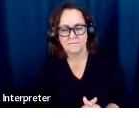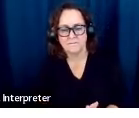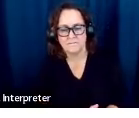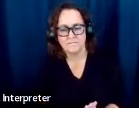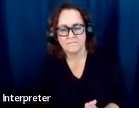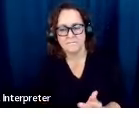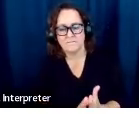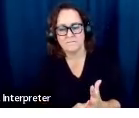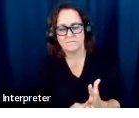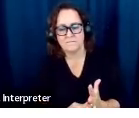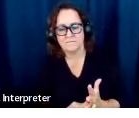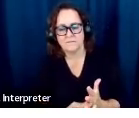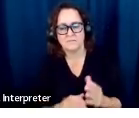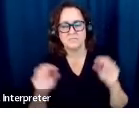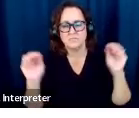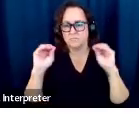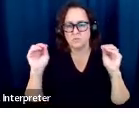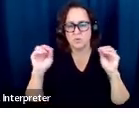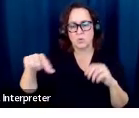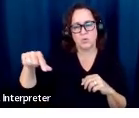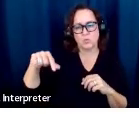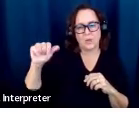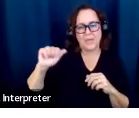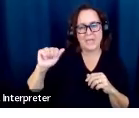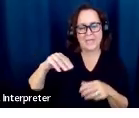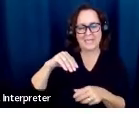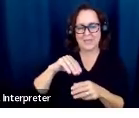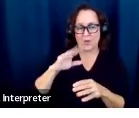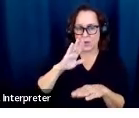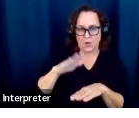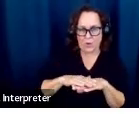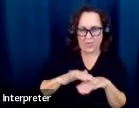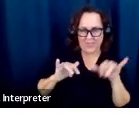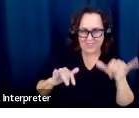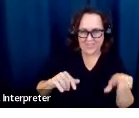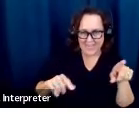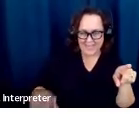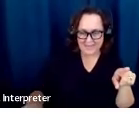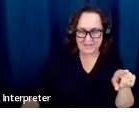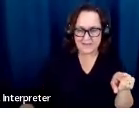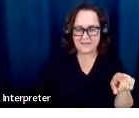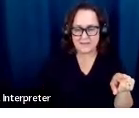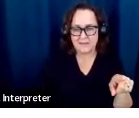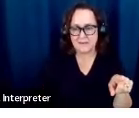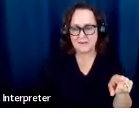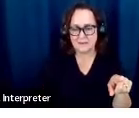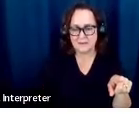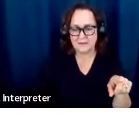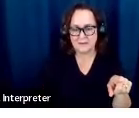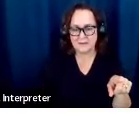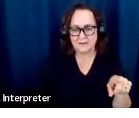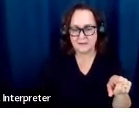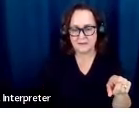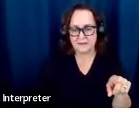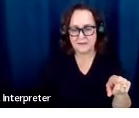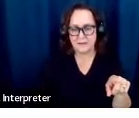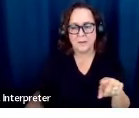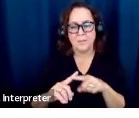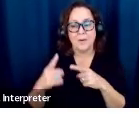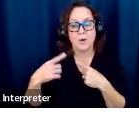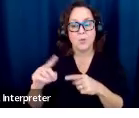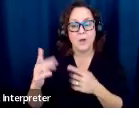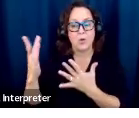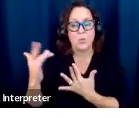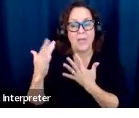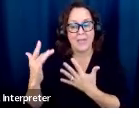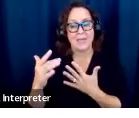Hey, Eliane, we don't have any questions specifically on Appendix E yet. I'll hold for a second, but while we're waiting, I think we can take care